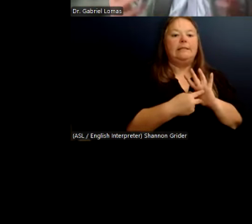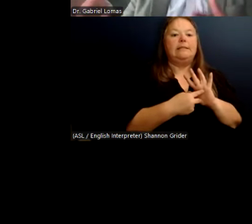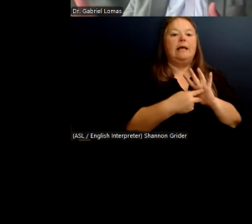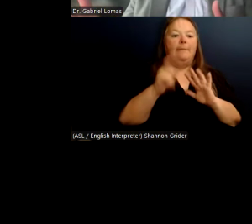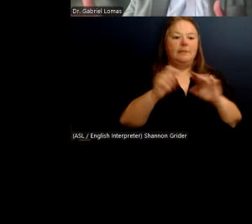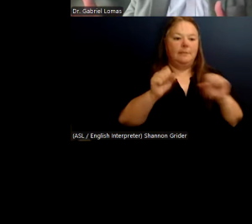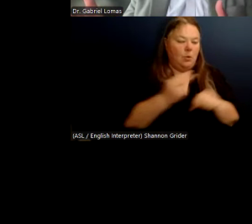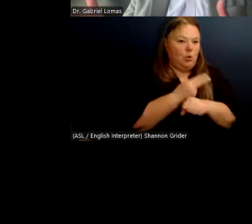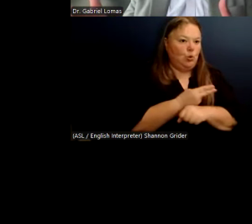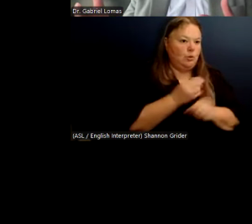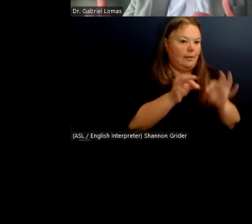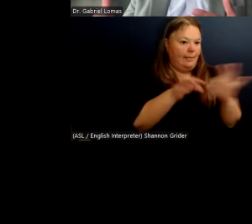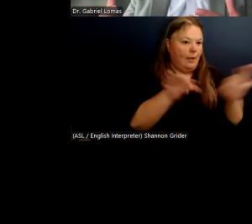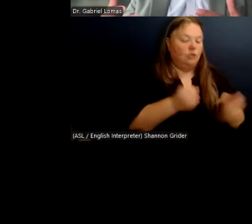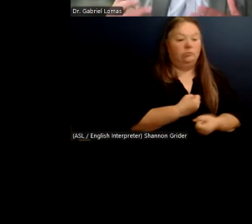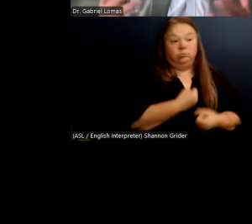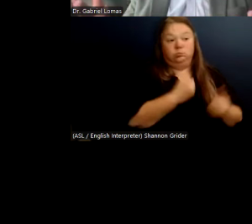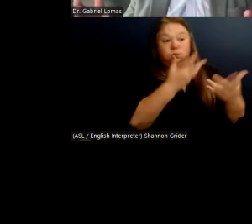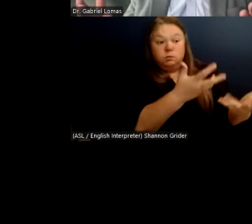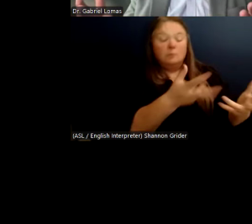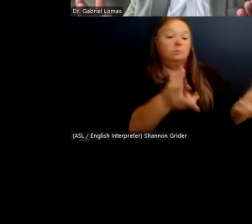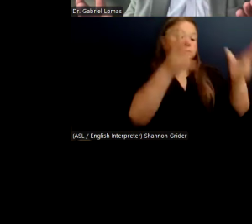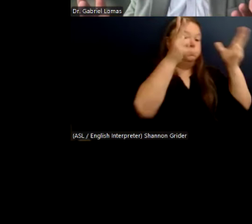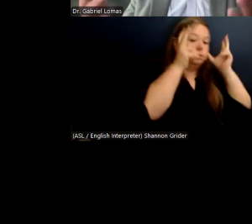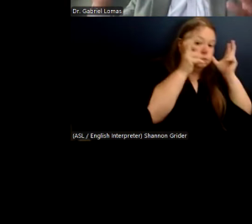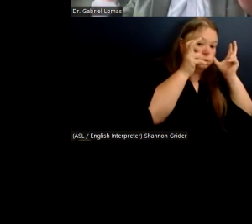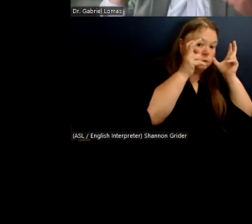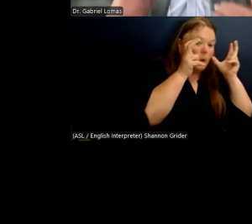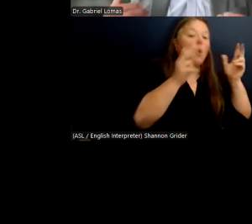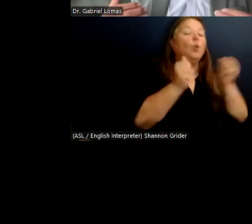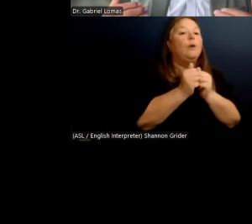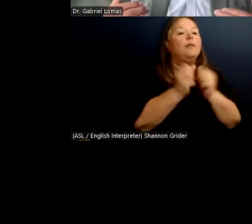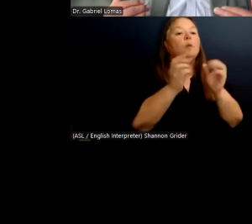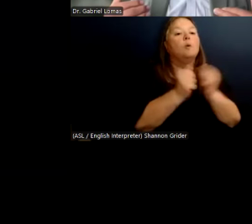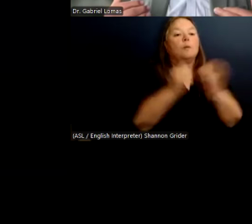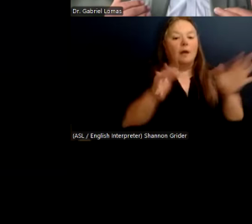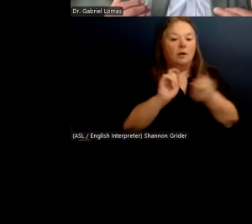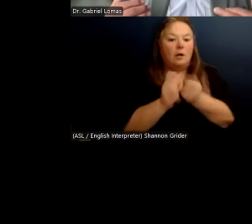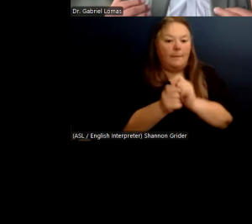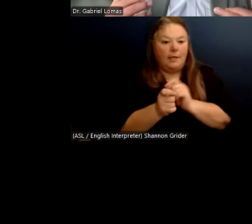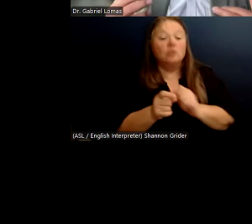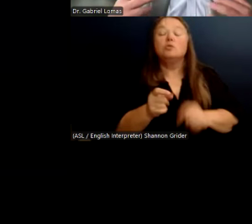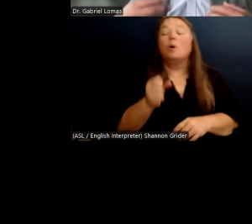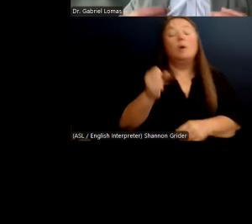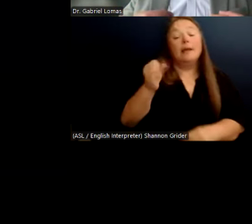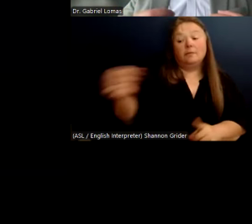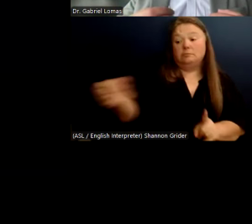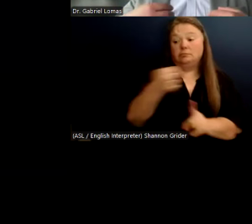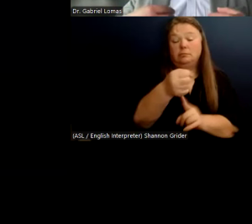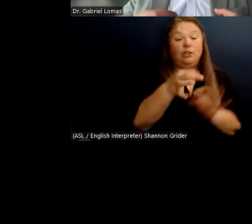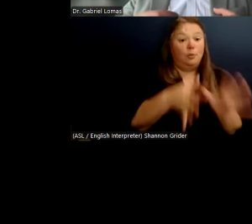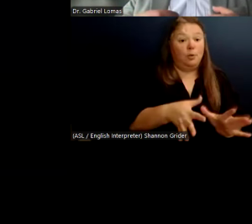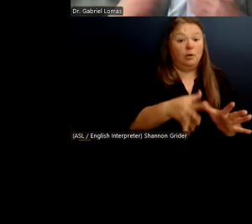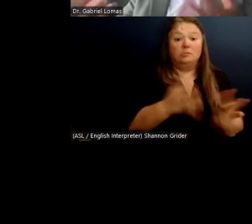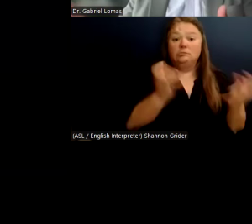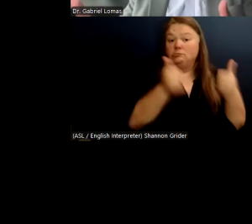they can use a sign language interpreter as long as they're understanding what is going on and as long as they can